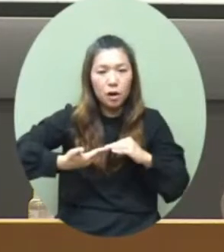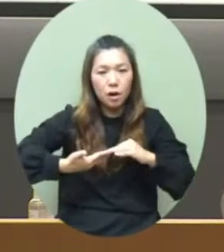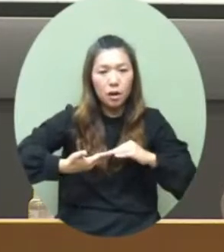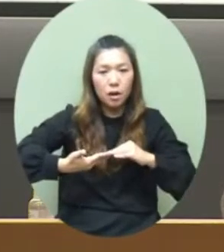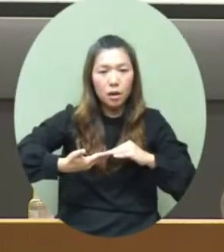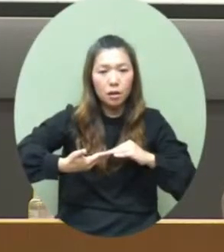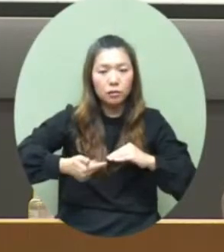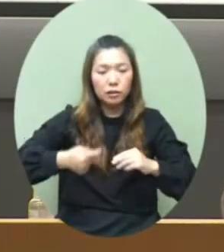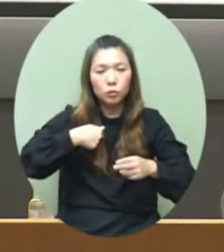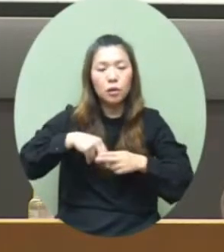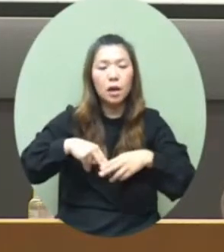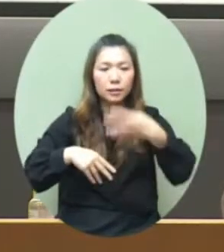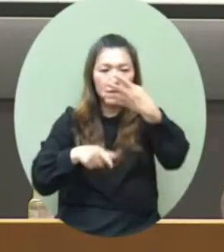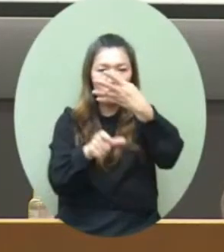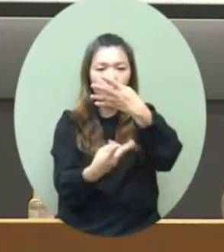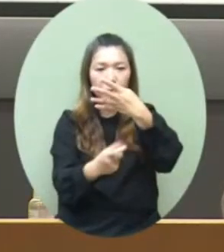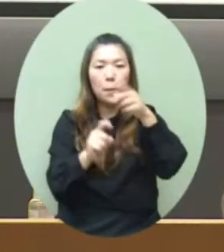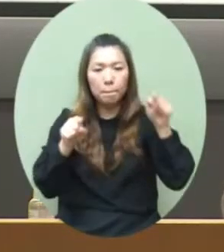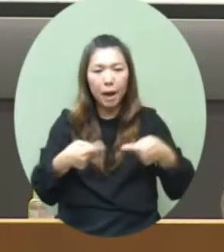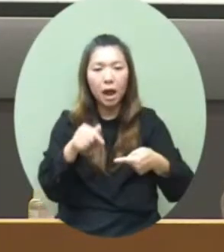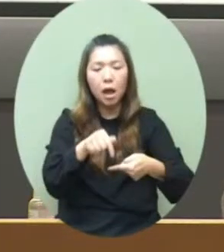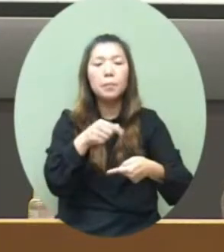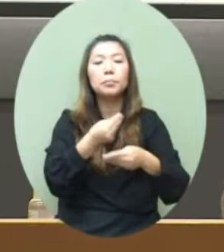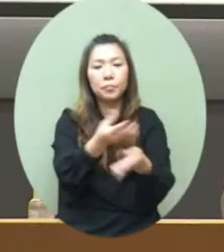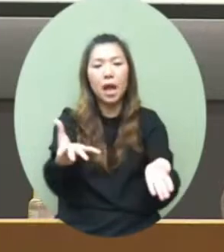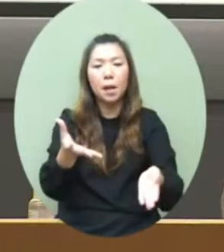we think that each